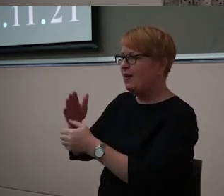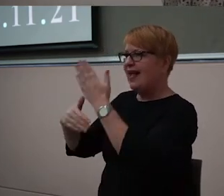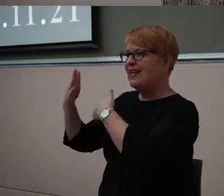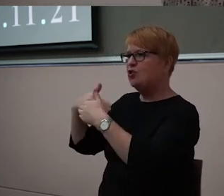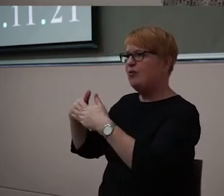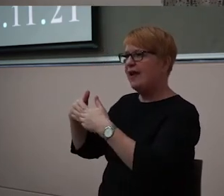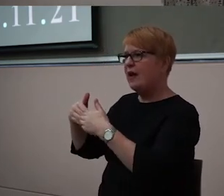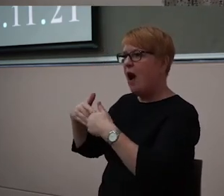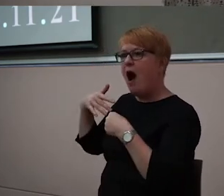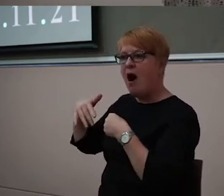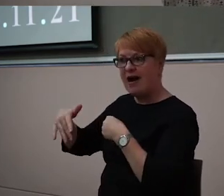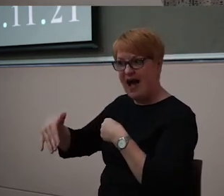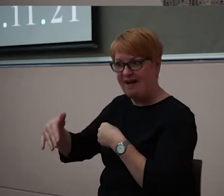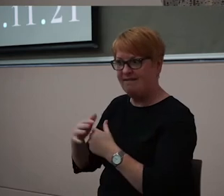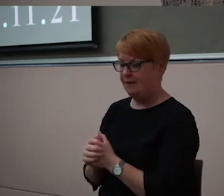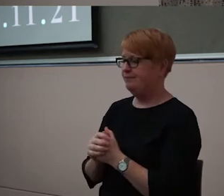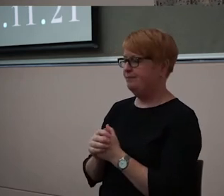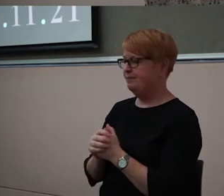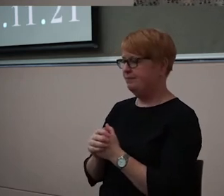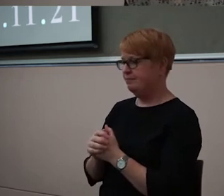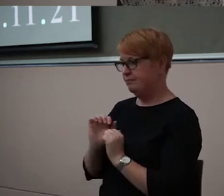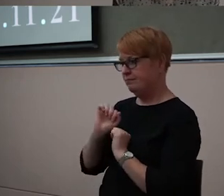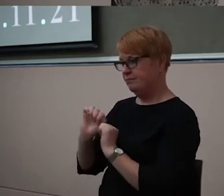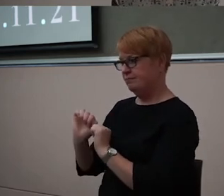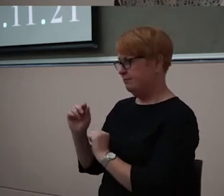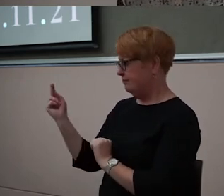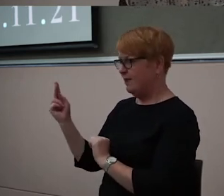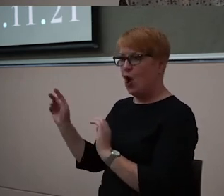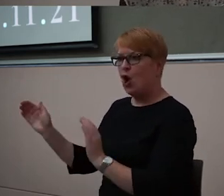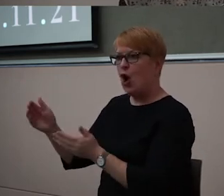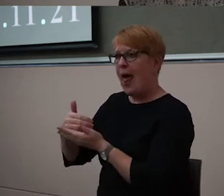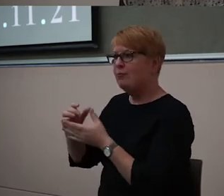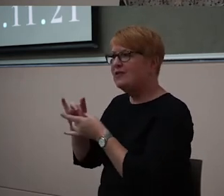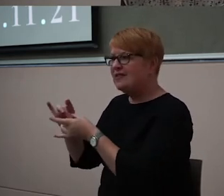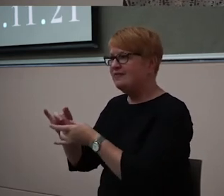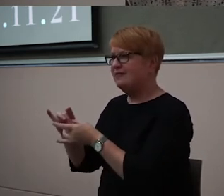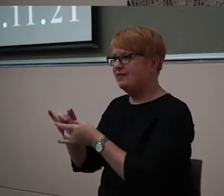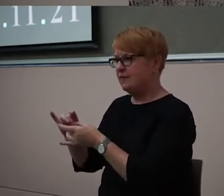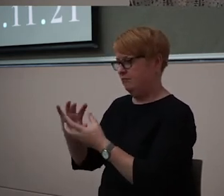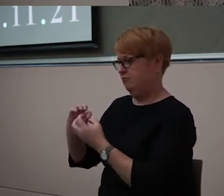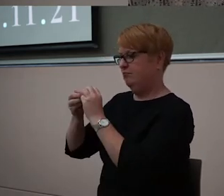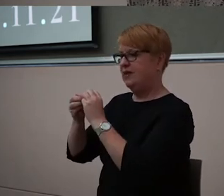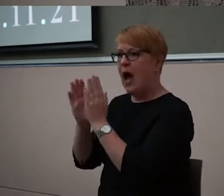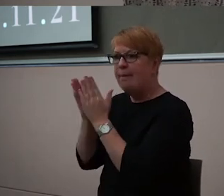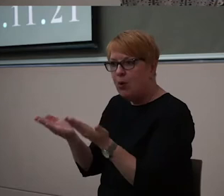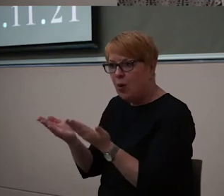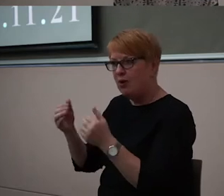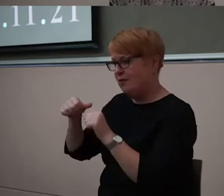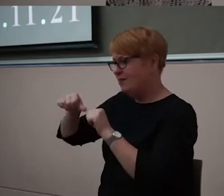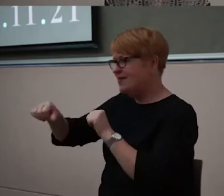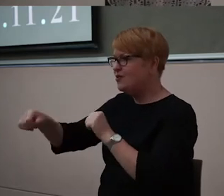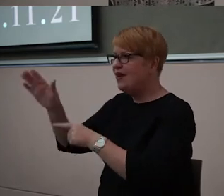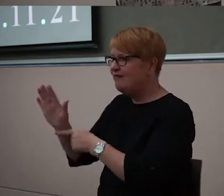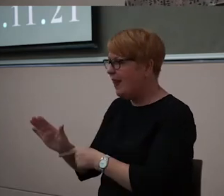Touchstones. And the collaborative process has culminated in a book and a series of films which meddle with